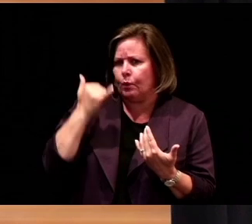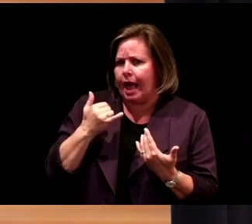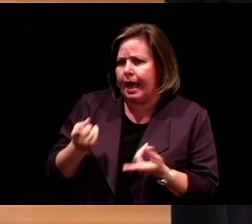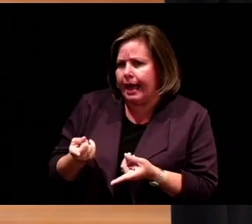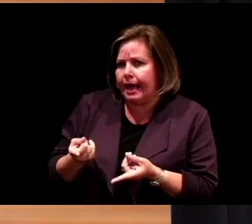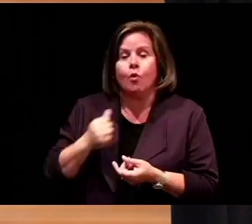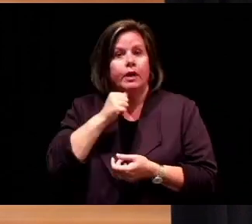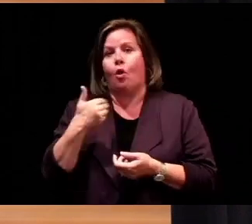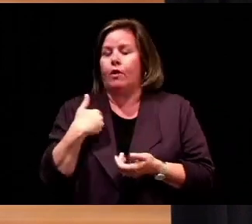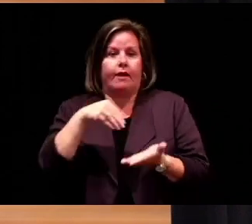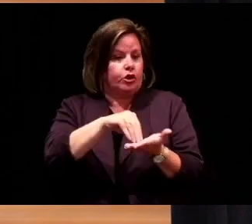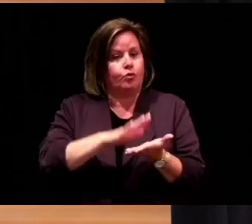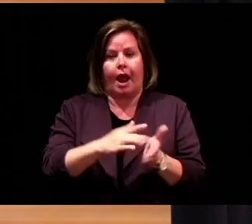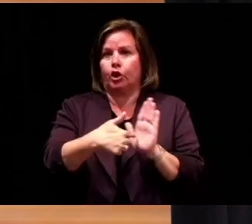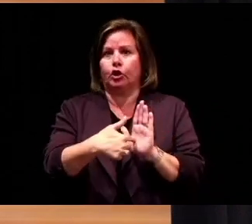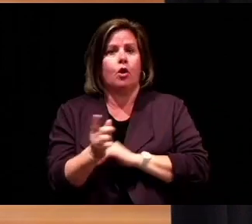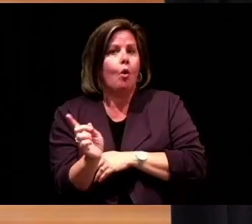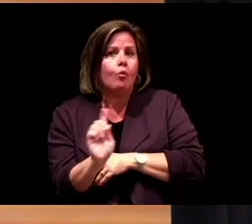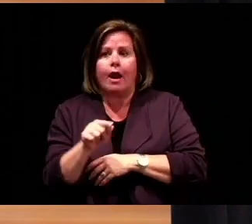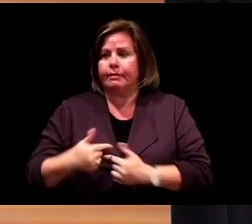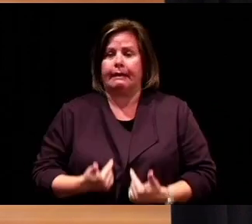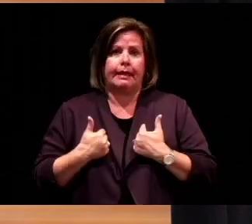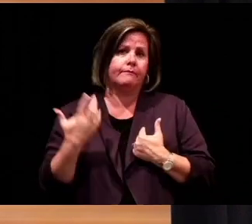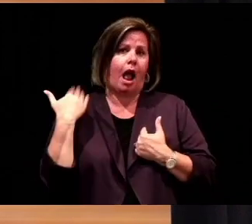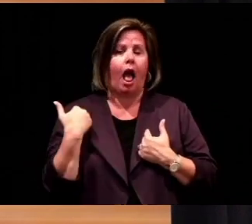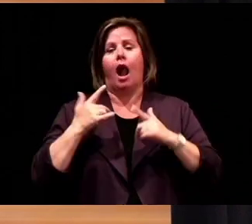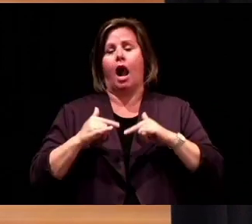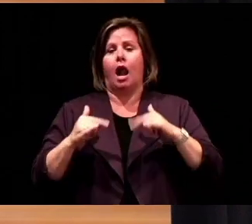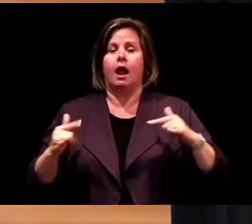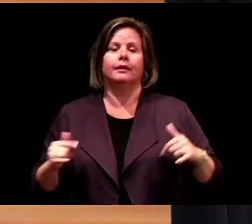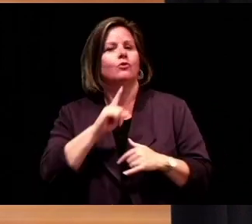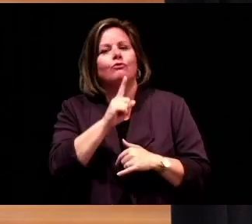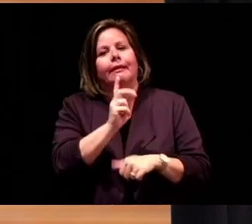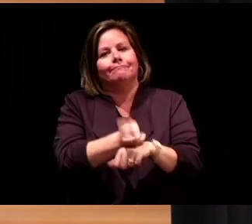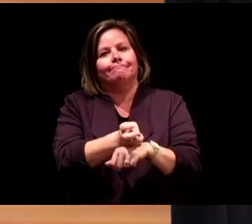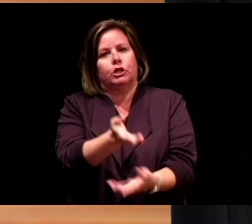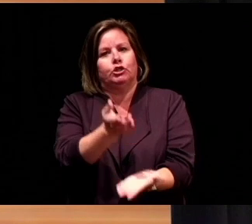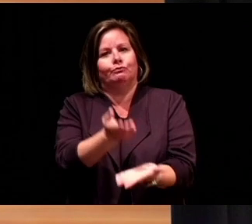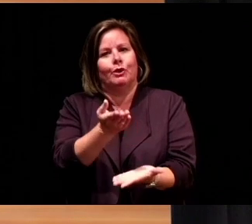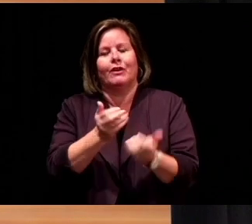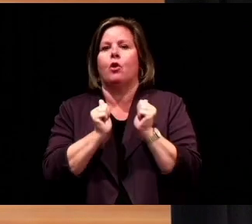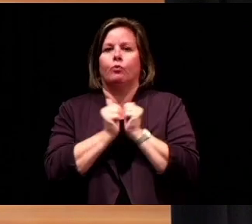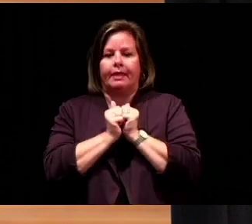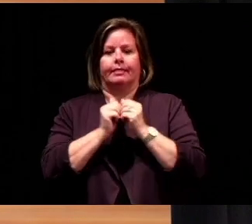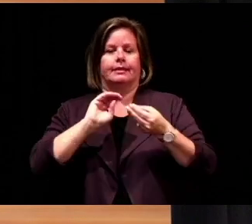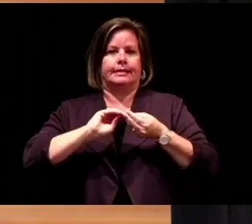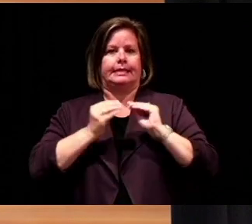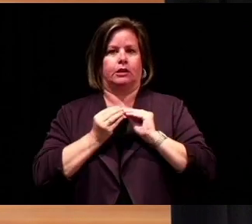think the perpetuation of segregation argument is the strongest one.